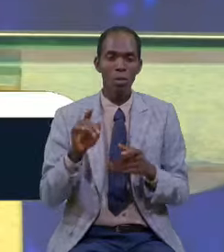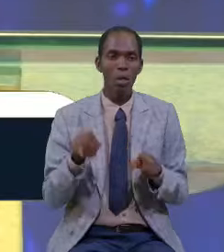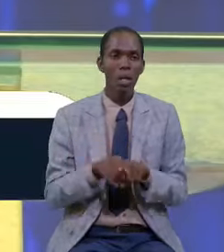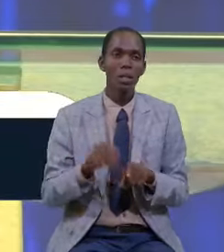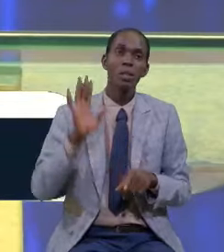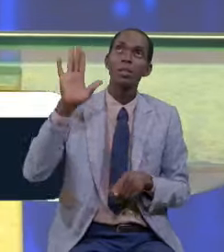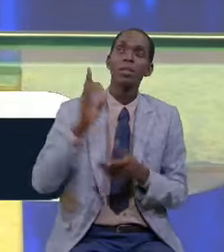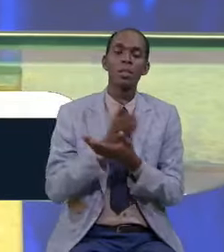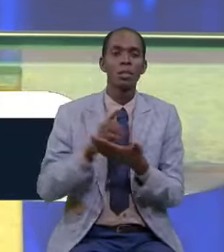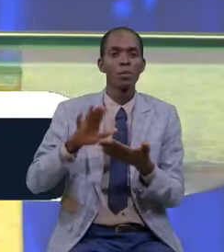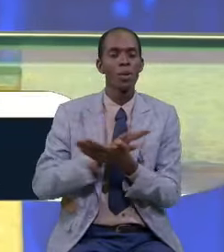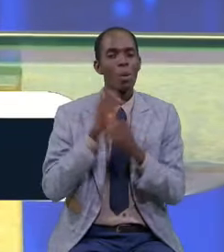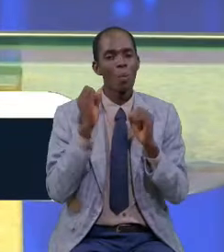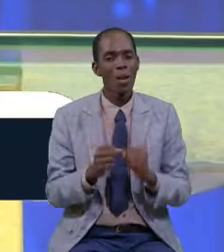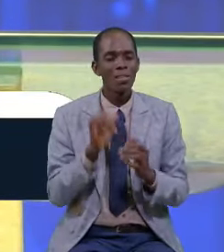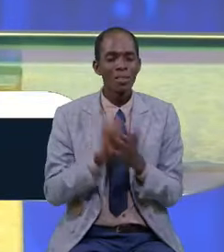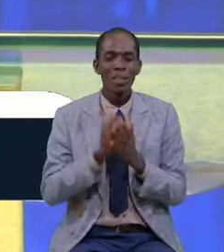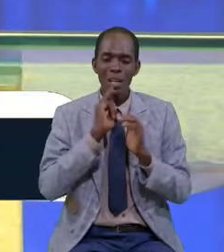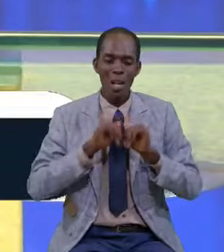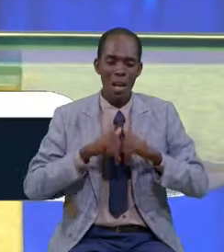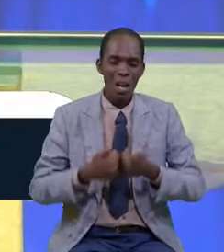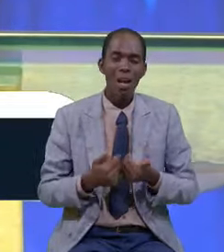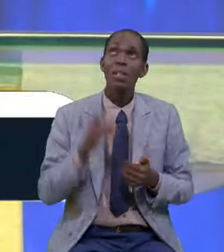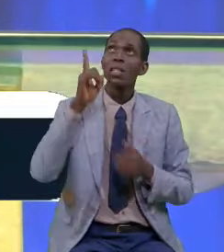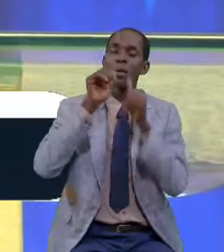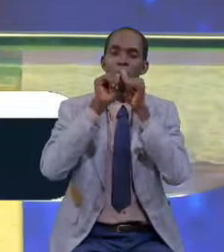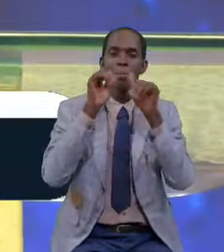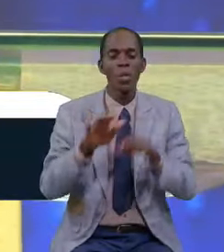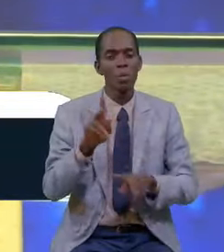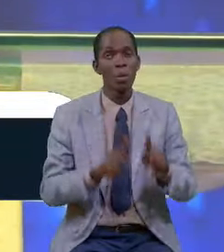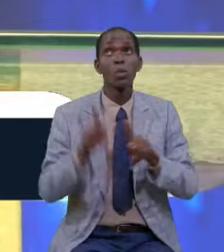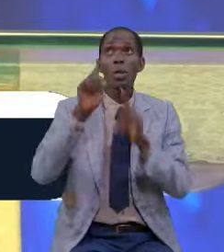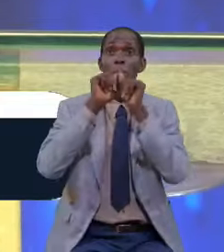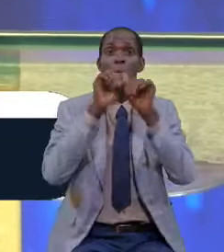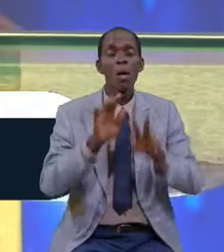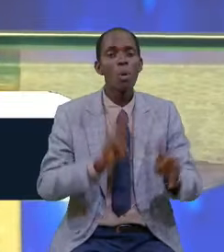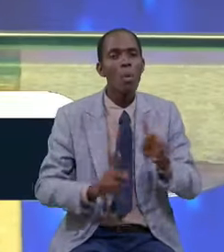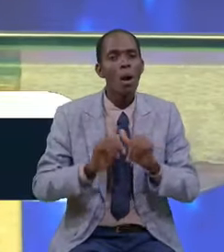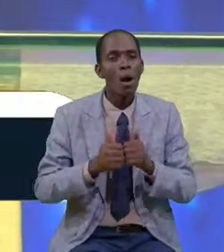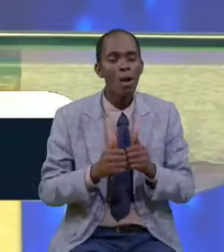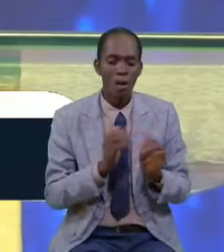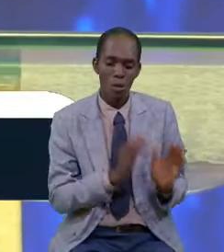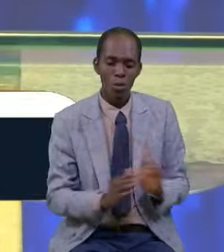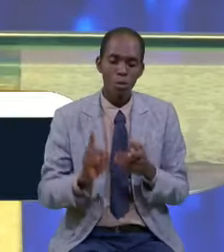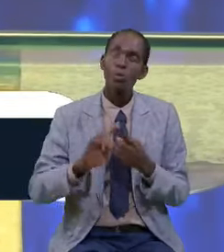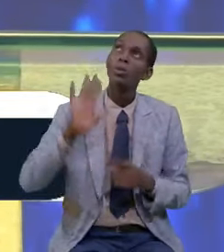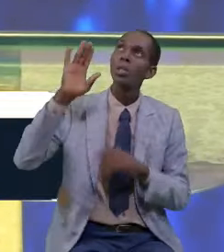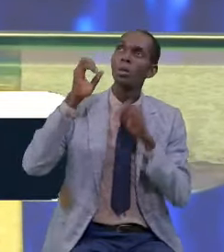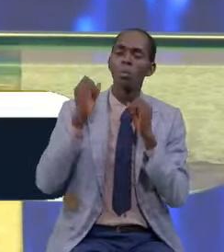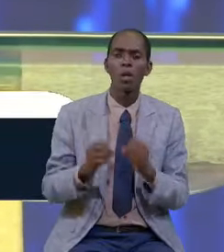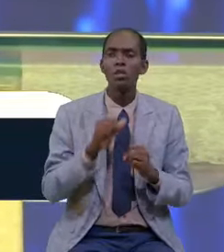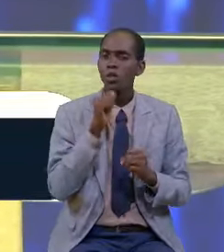power. That's how he blesses people. He blesses people according to his power, not according to your